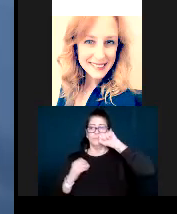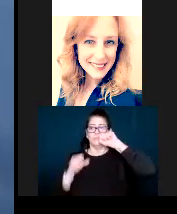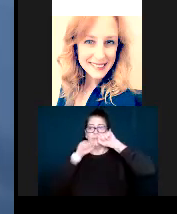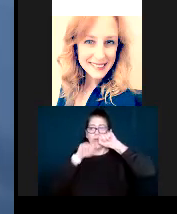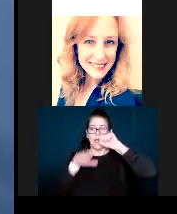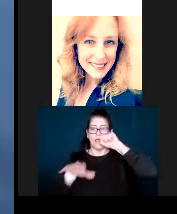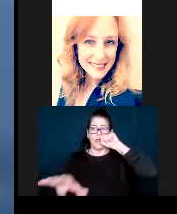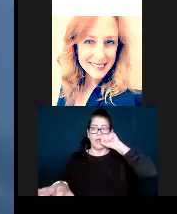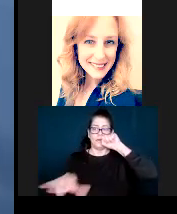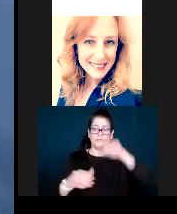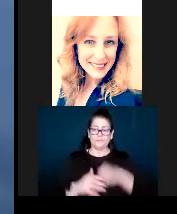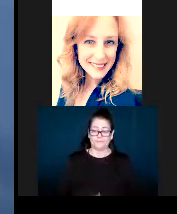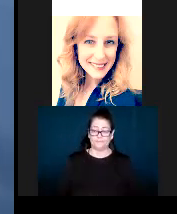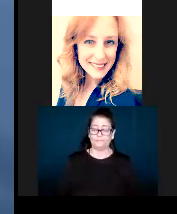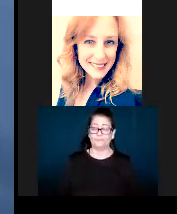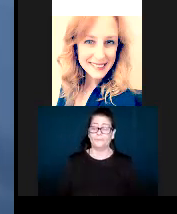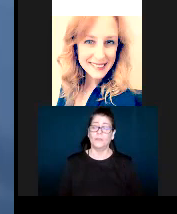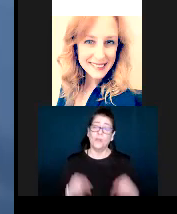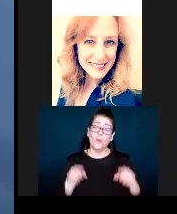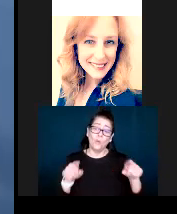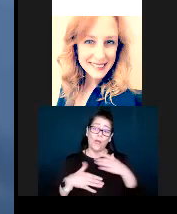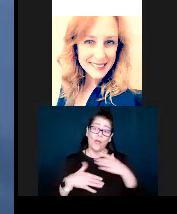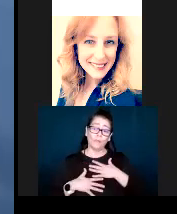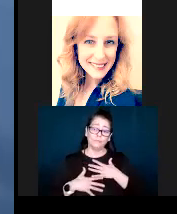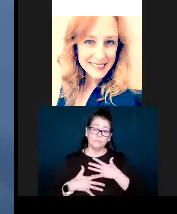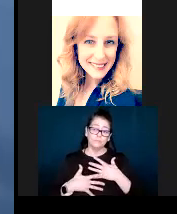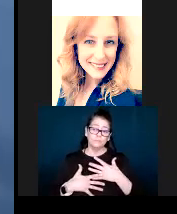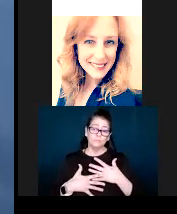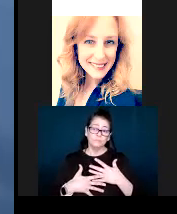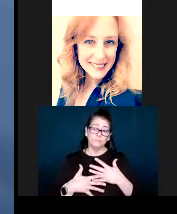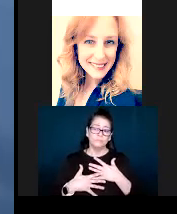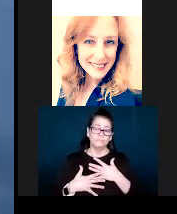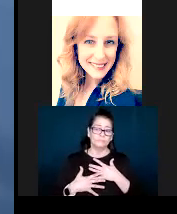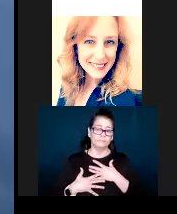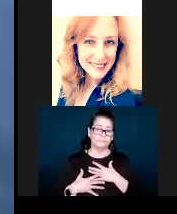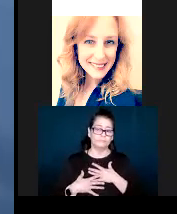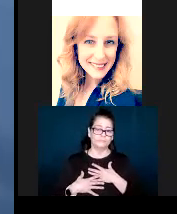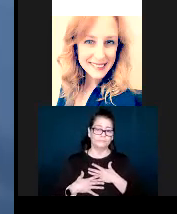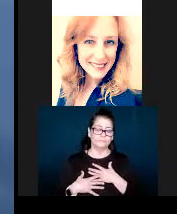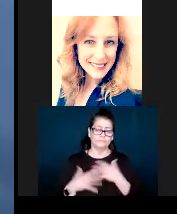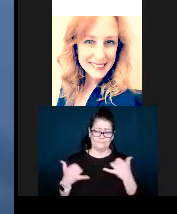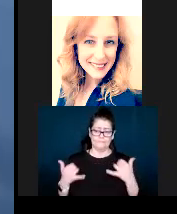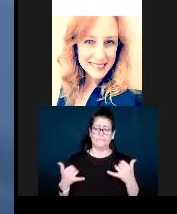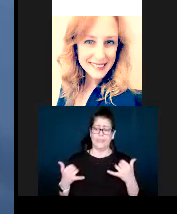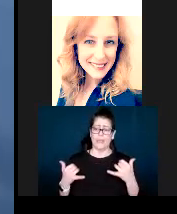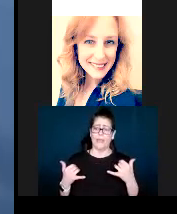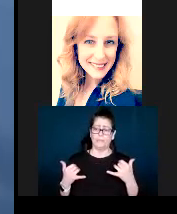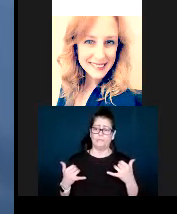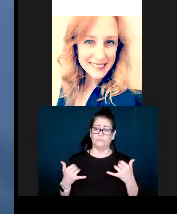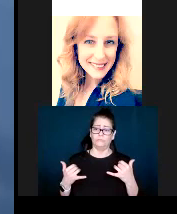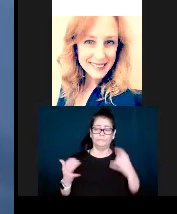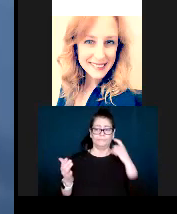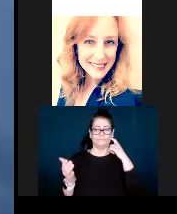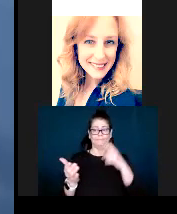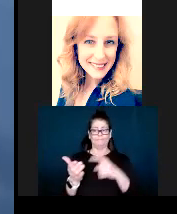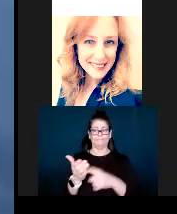And while you take some of these breaths, we want to take this time to acknowledge the survivors